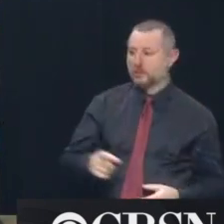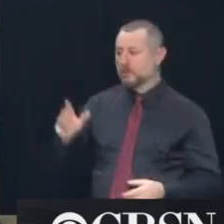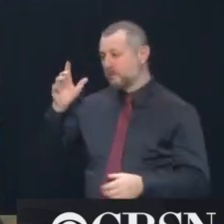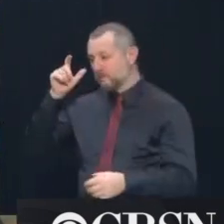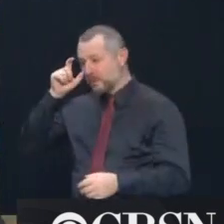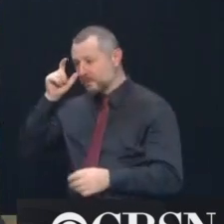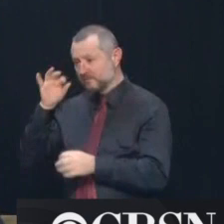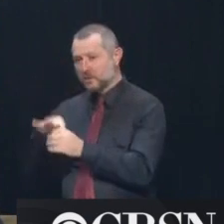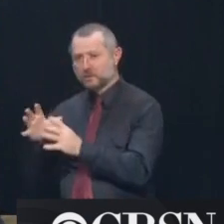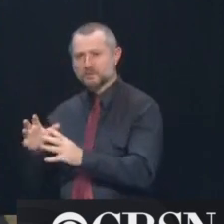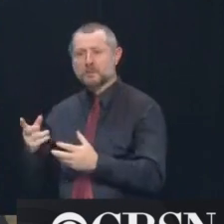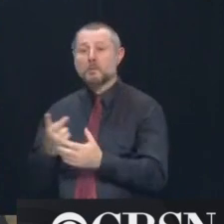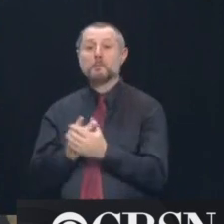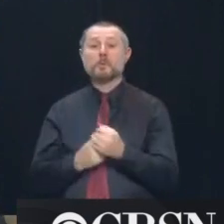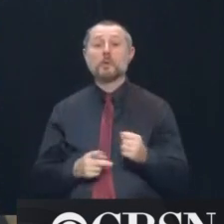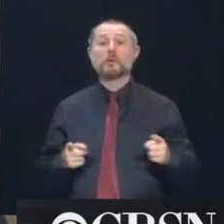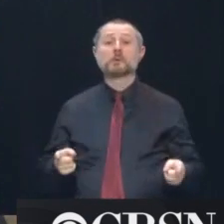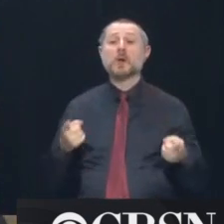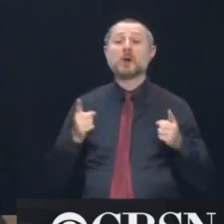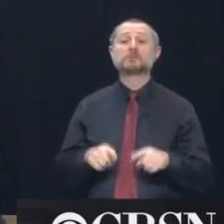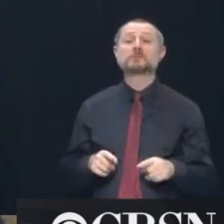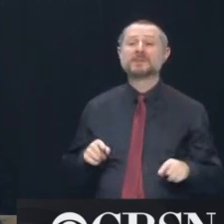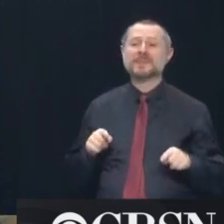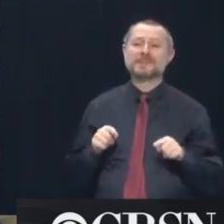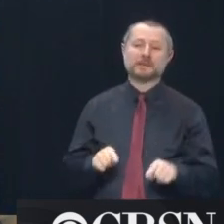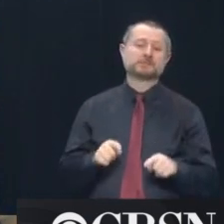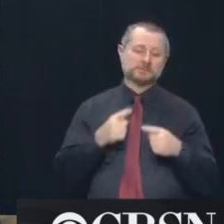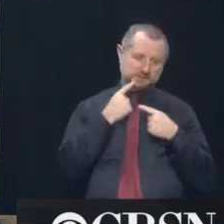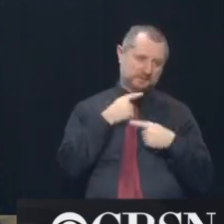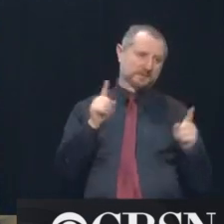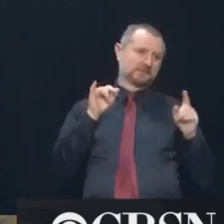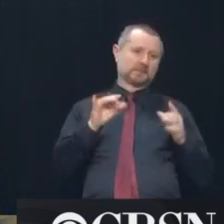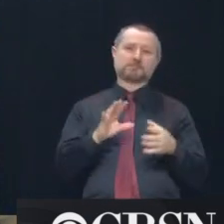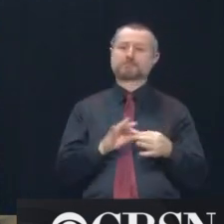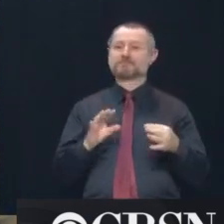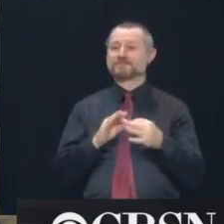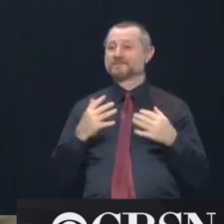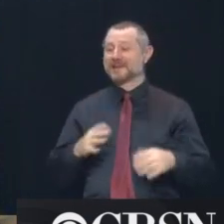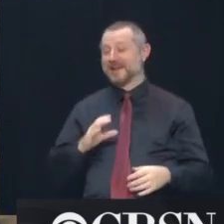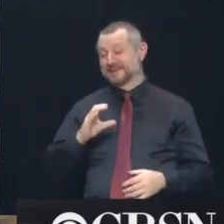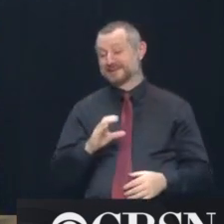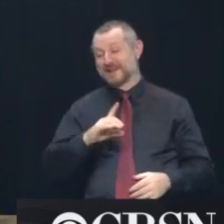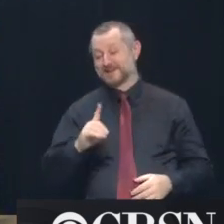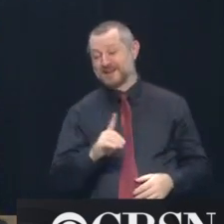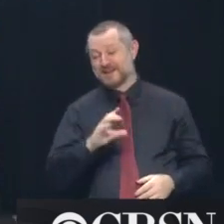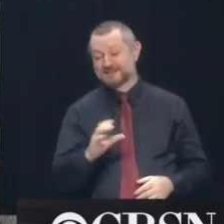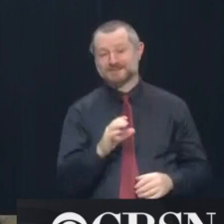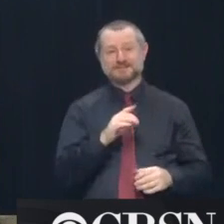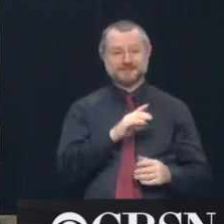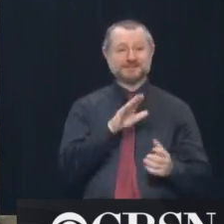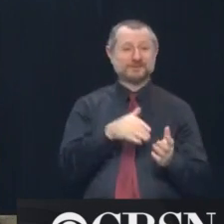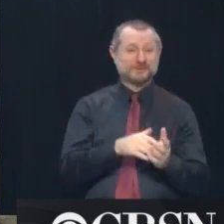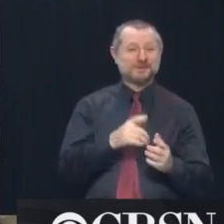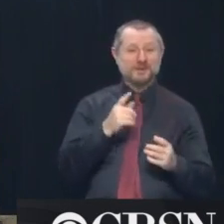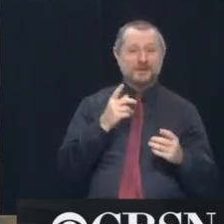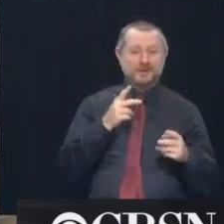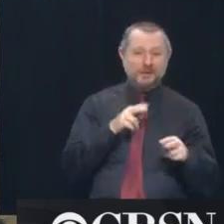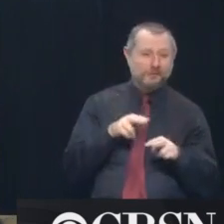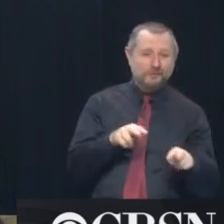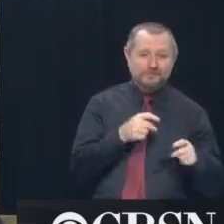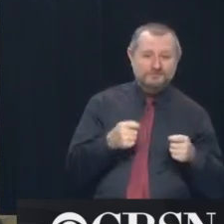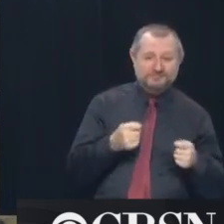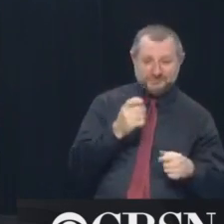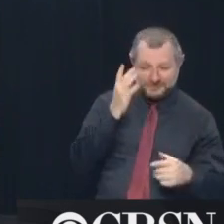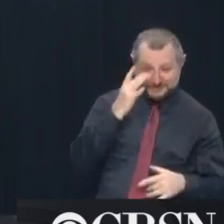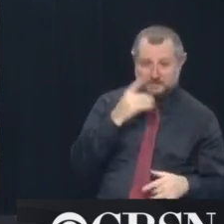Both agree on this guidance. By the way, the CDC guidance is stronger than the New York